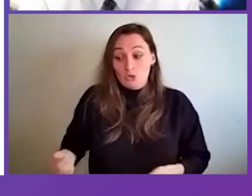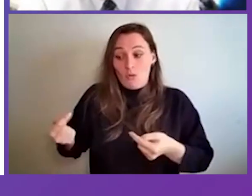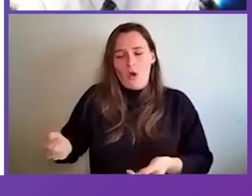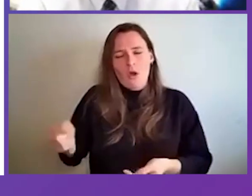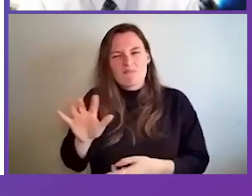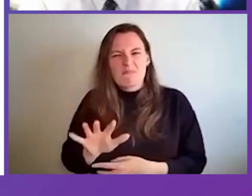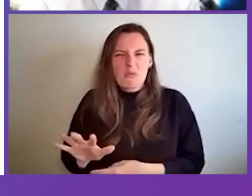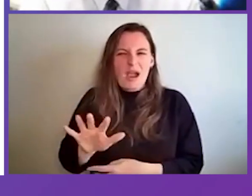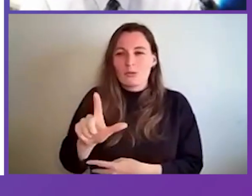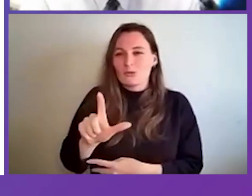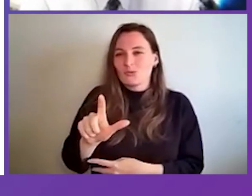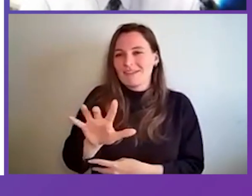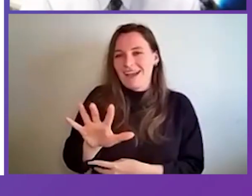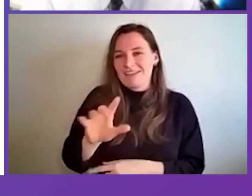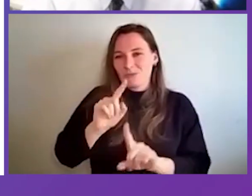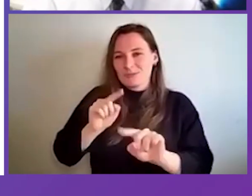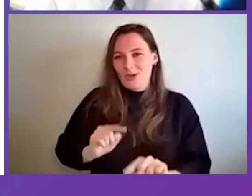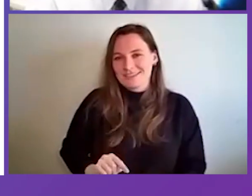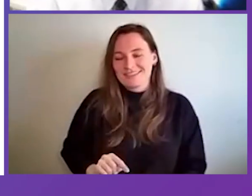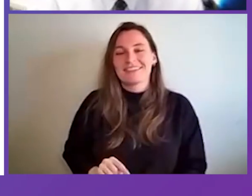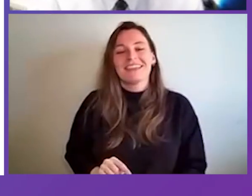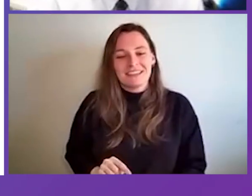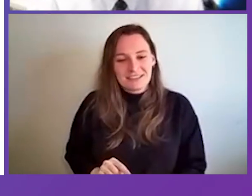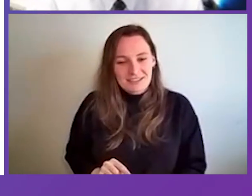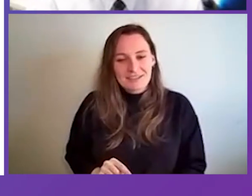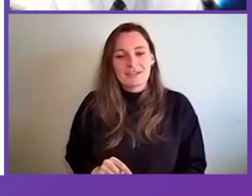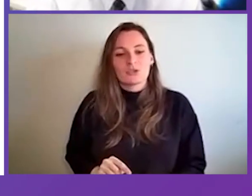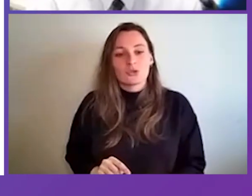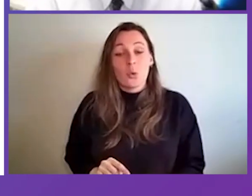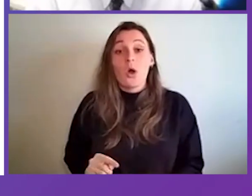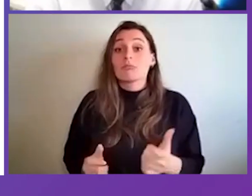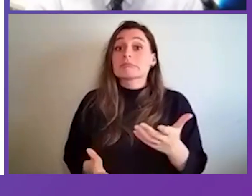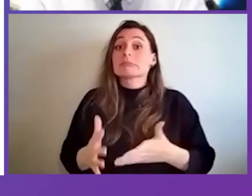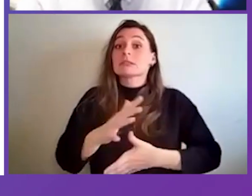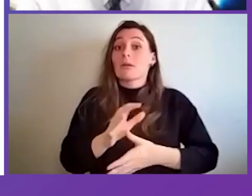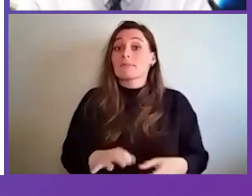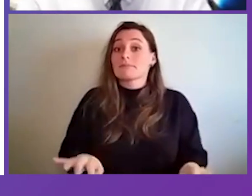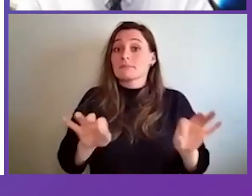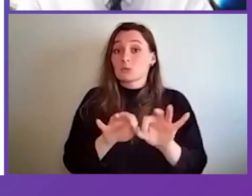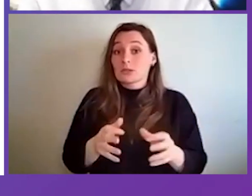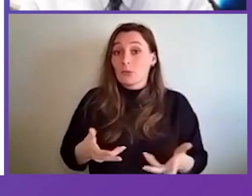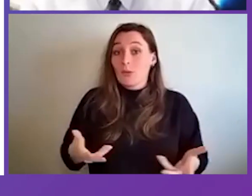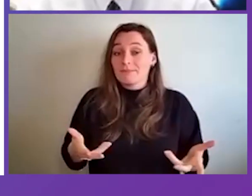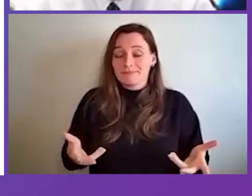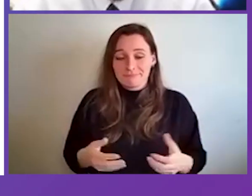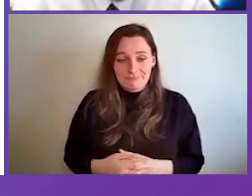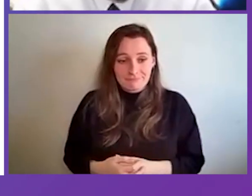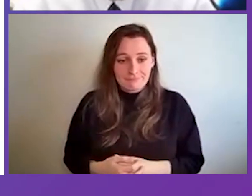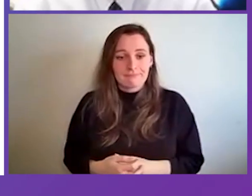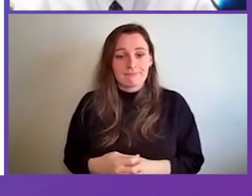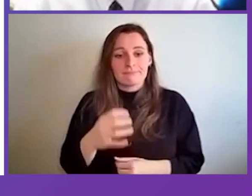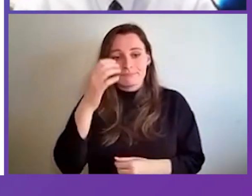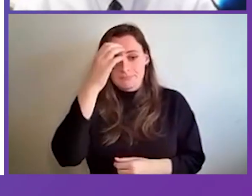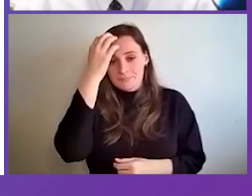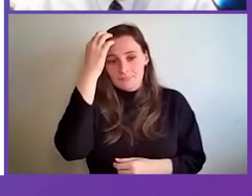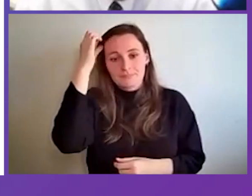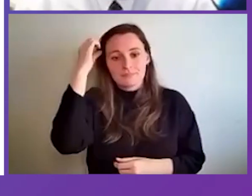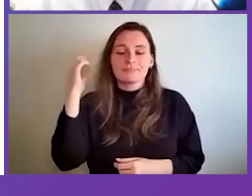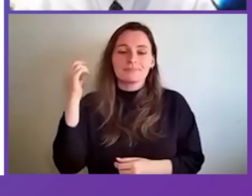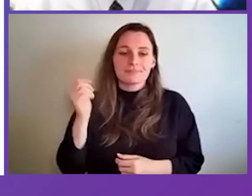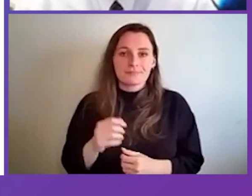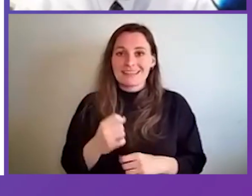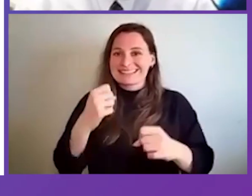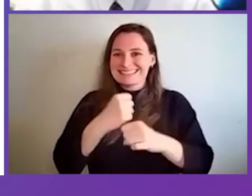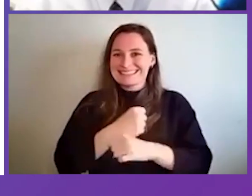on one of the findings that I found perhaps the most interesting, which highlighted that actually 60% of